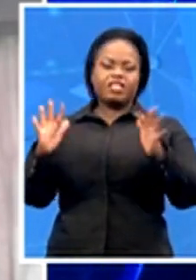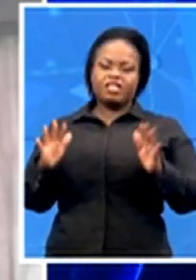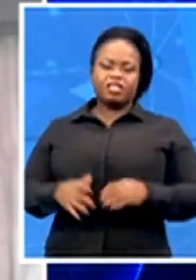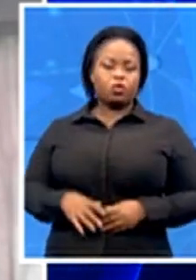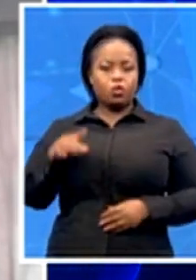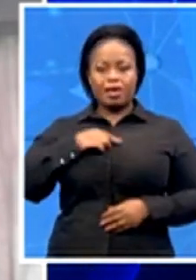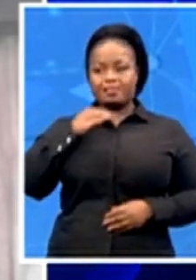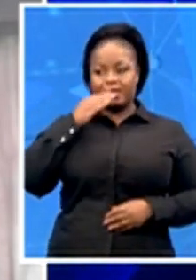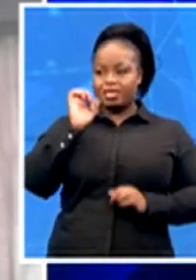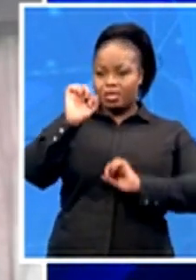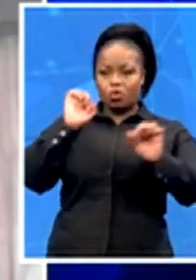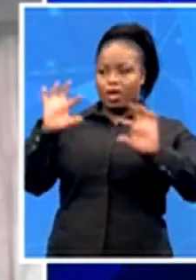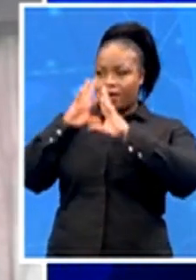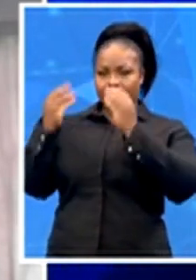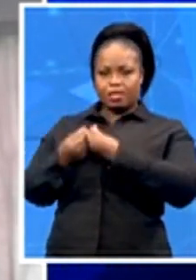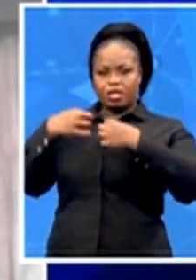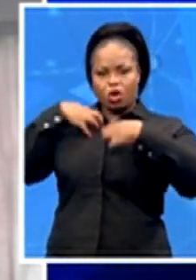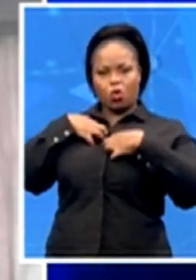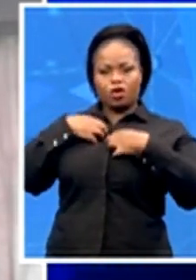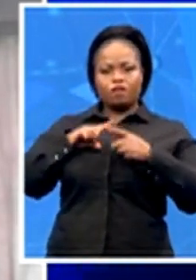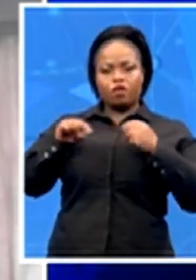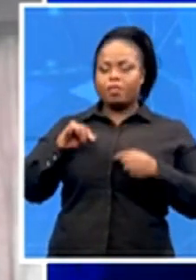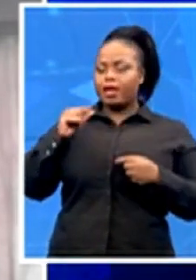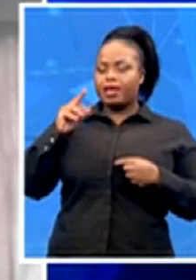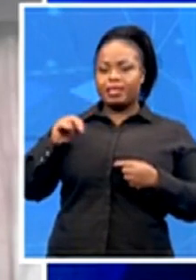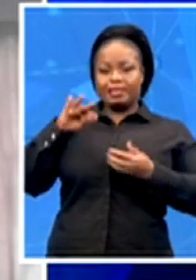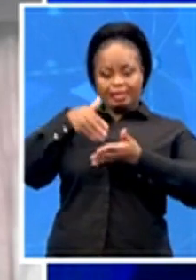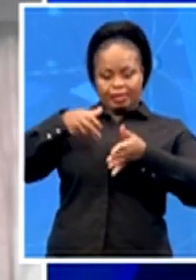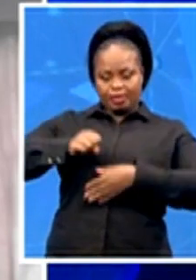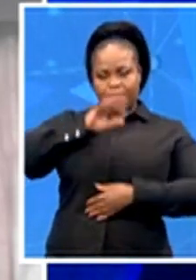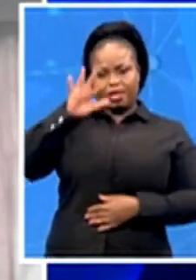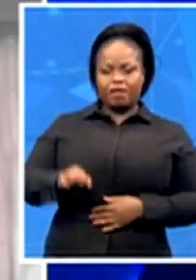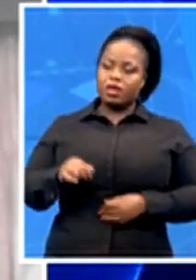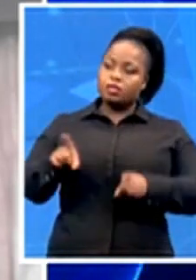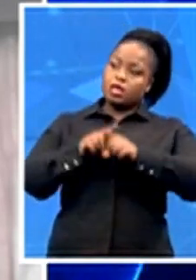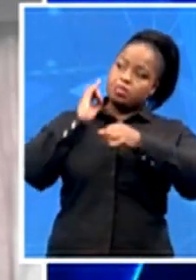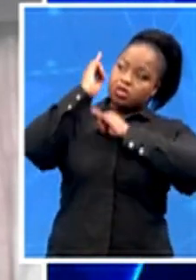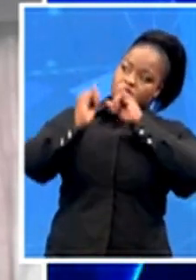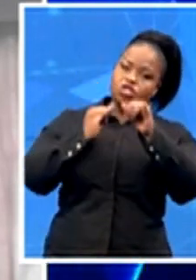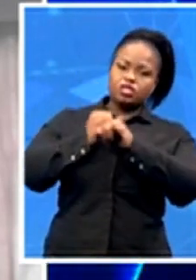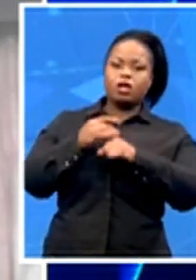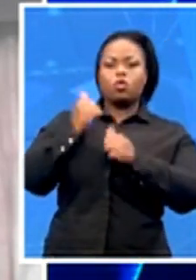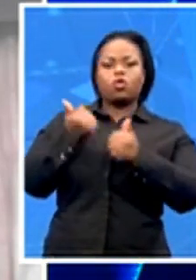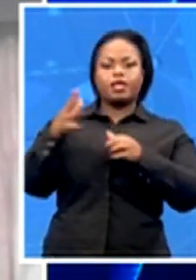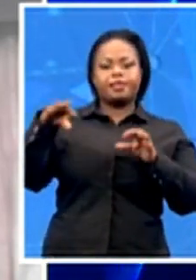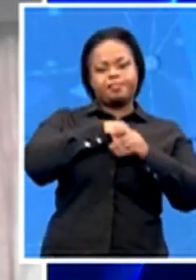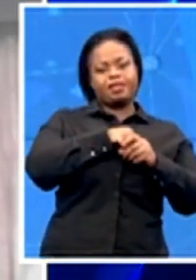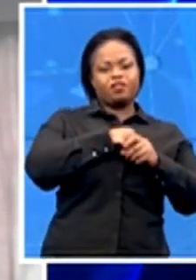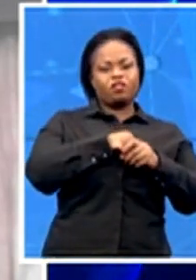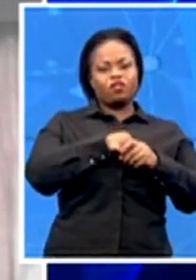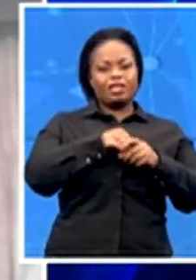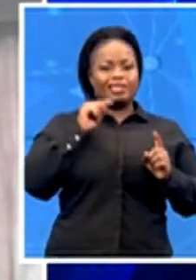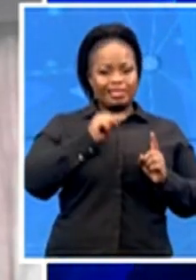of Islandsight in South Africa and those abroad, do already form part of that freezing order. But what we must